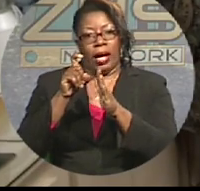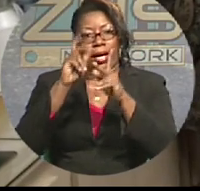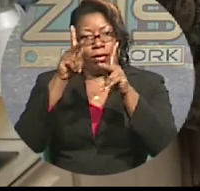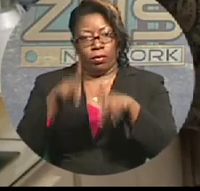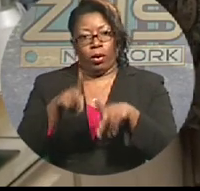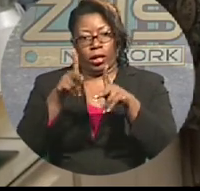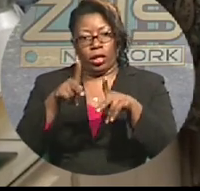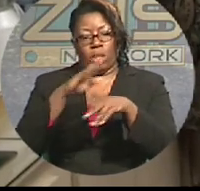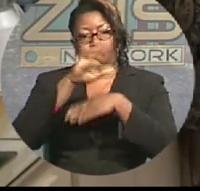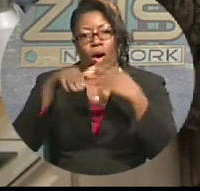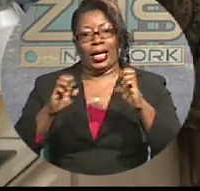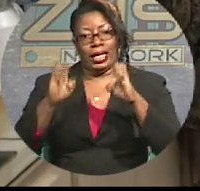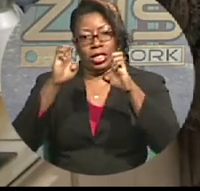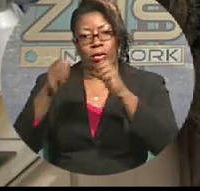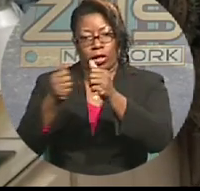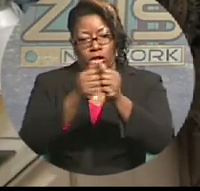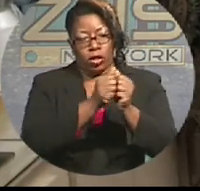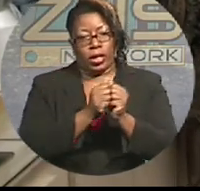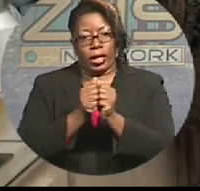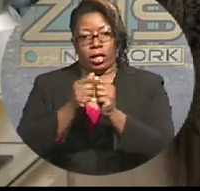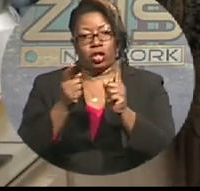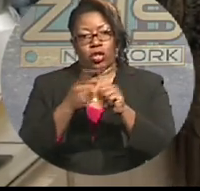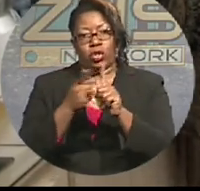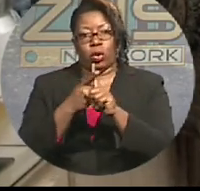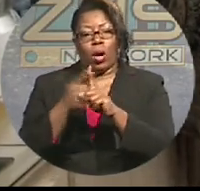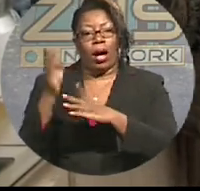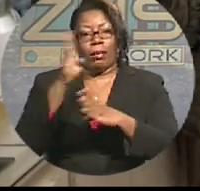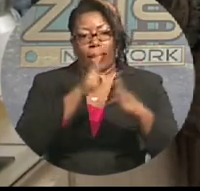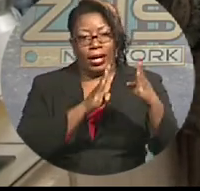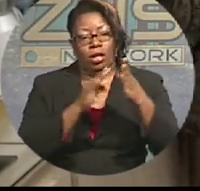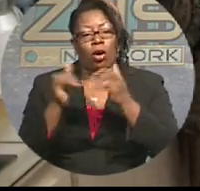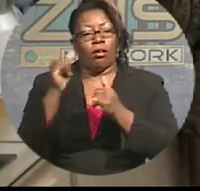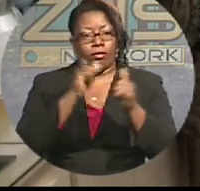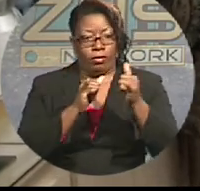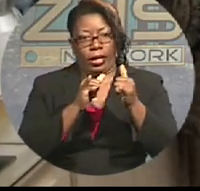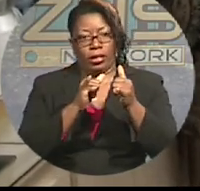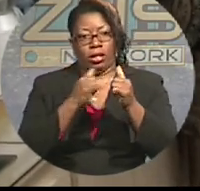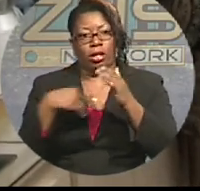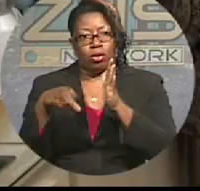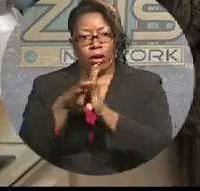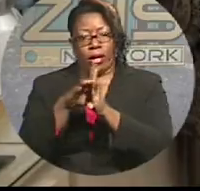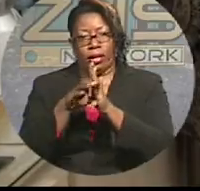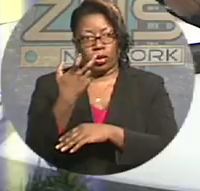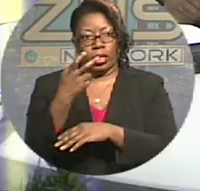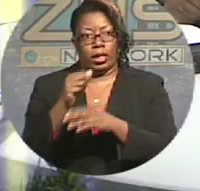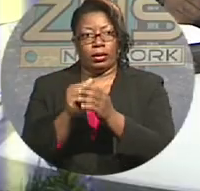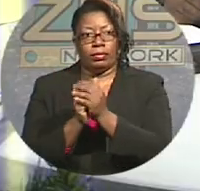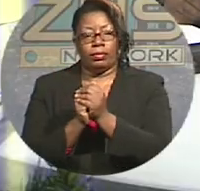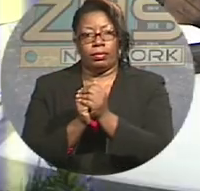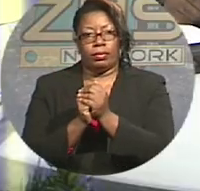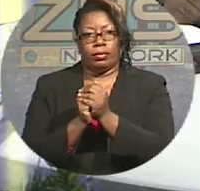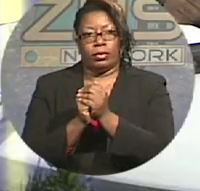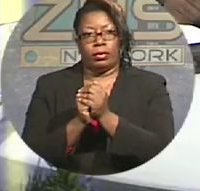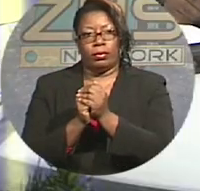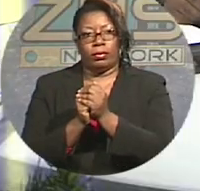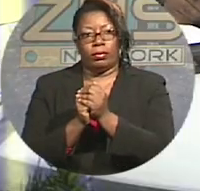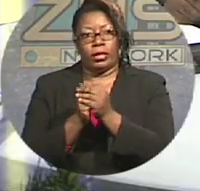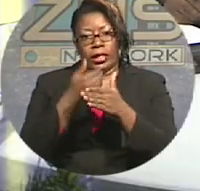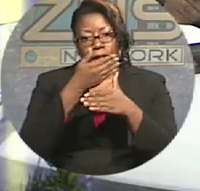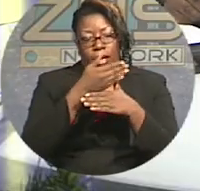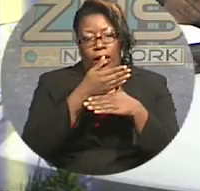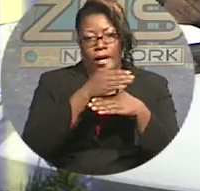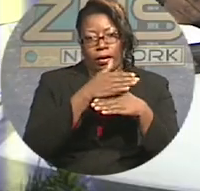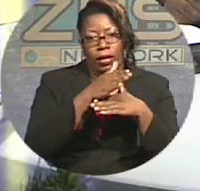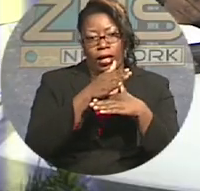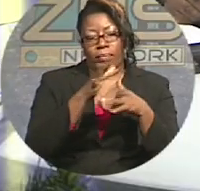together in support and unity to fight crime. Clint Watson, ZNS Network News. Well, following the second mass